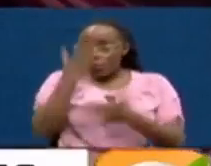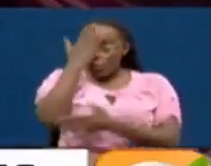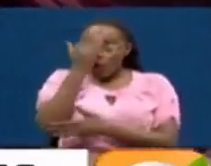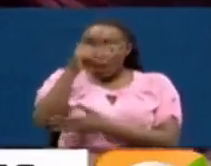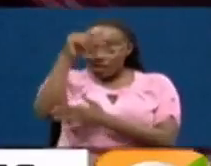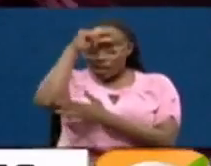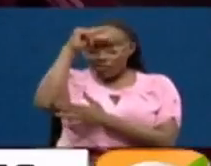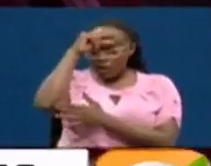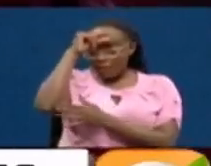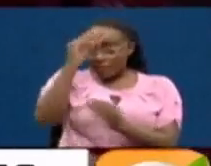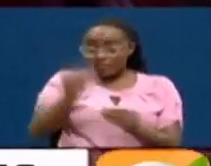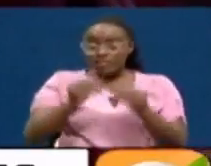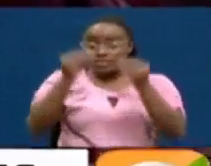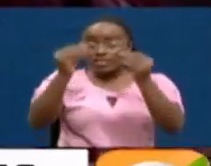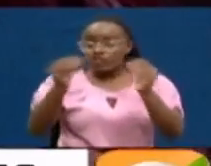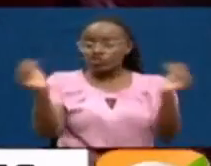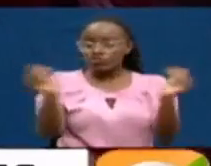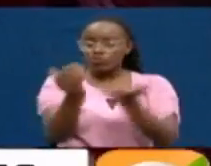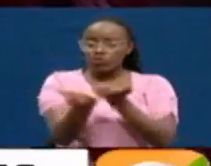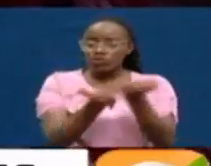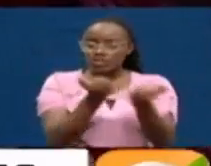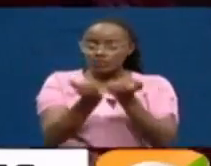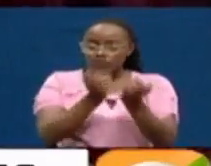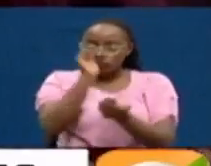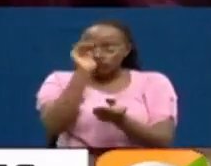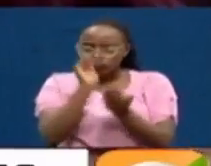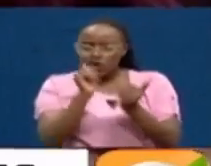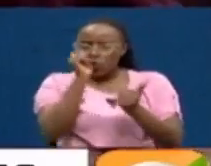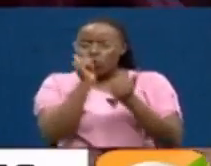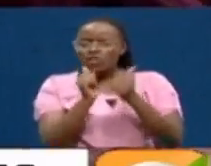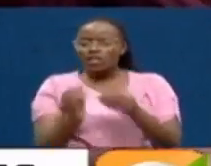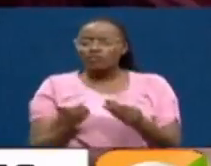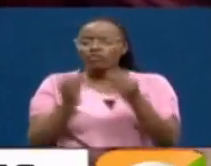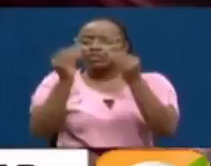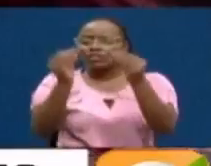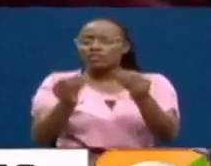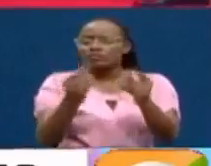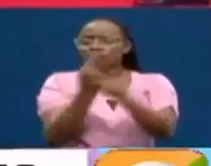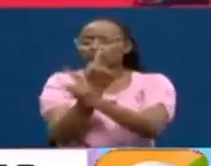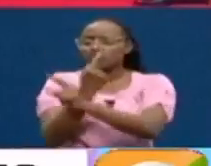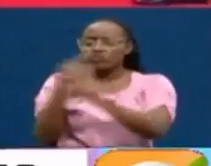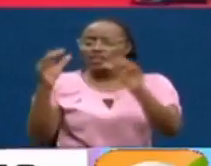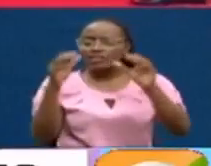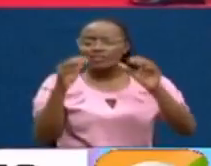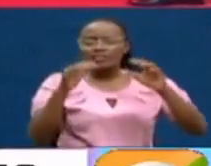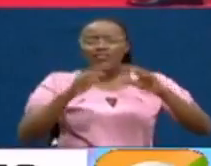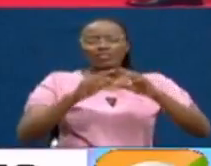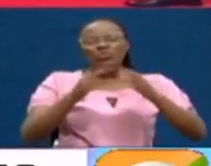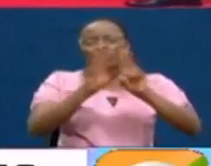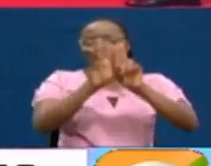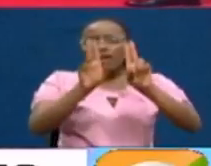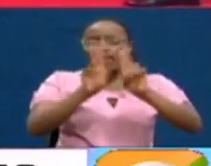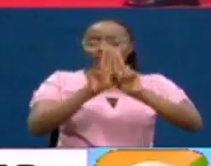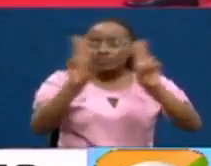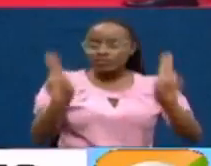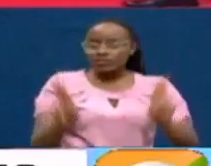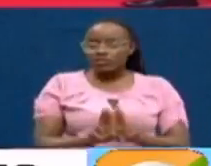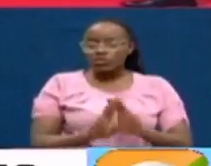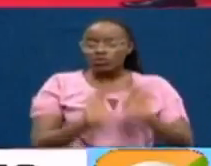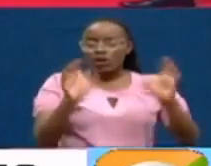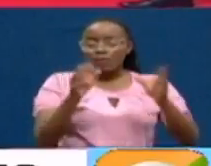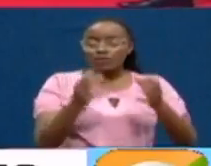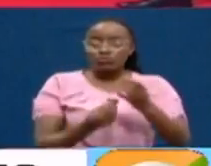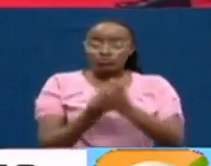government actually give the SMEs these tax incentives that are actually given to multinational companies so that they can be able to actually grow